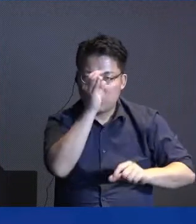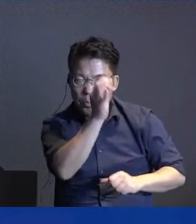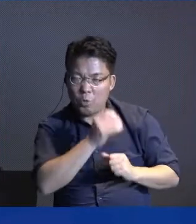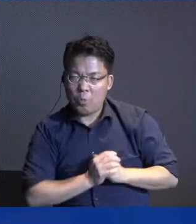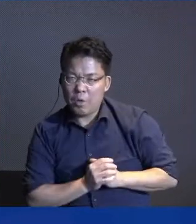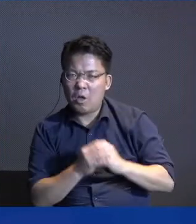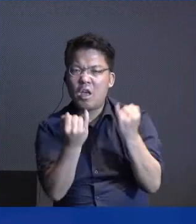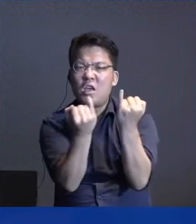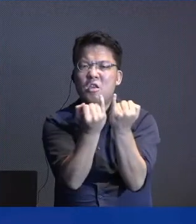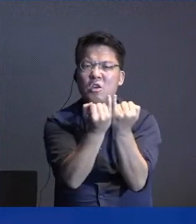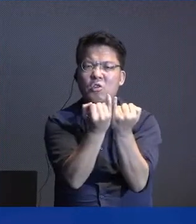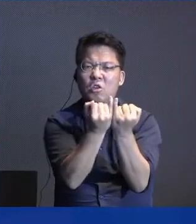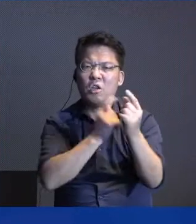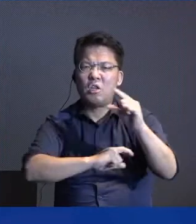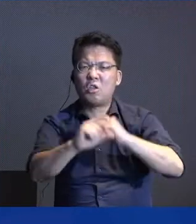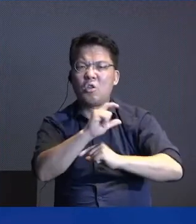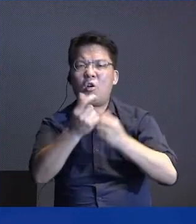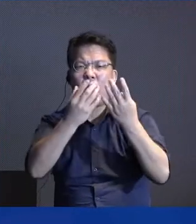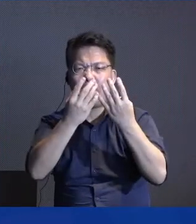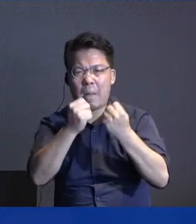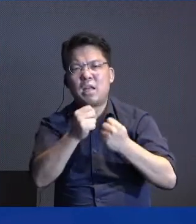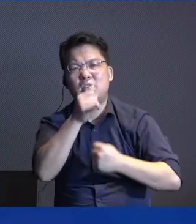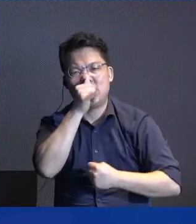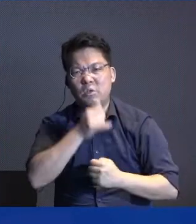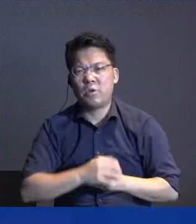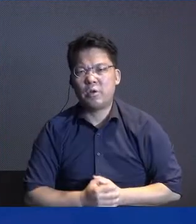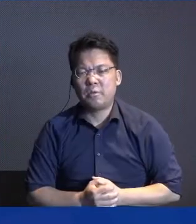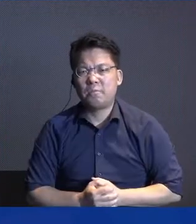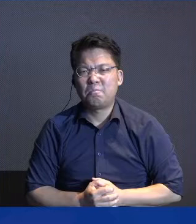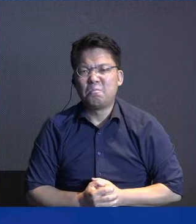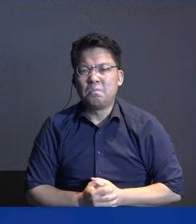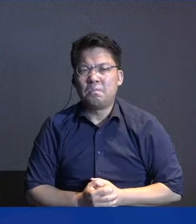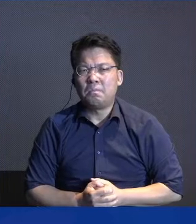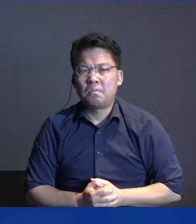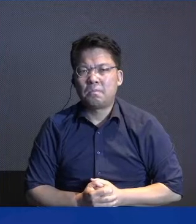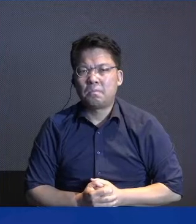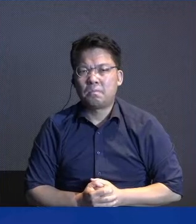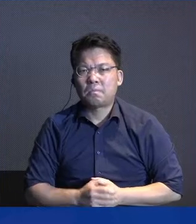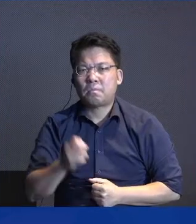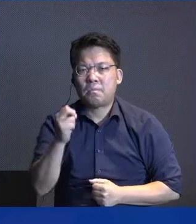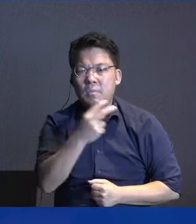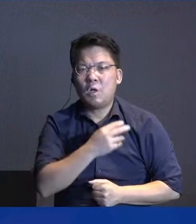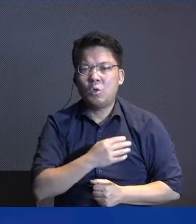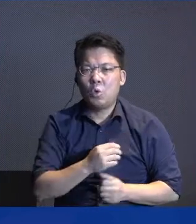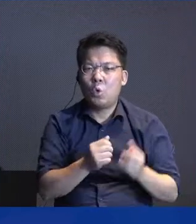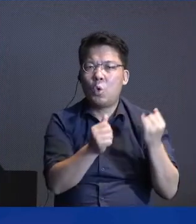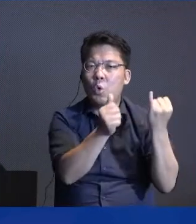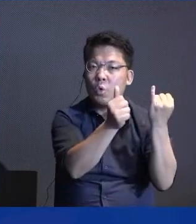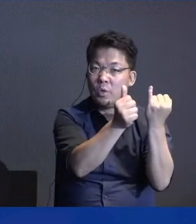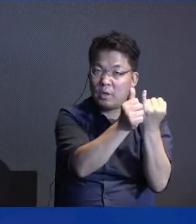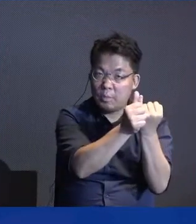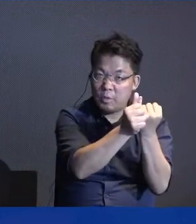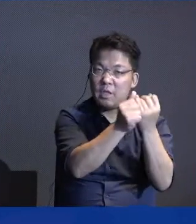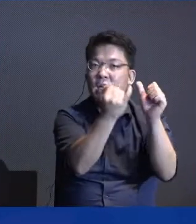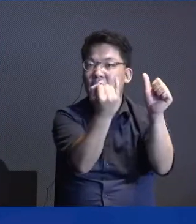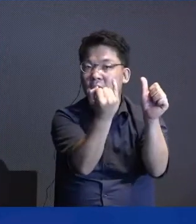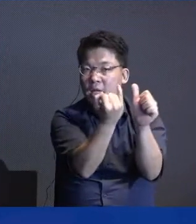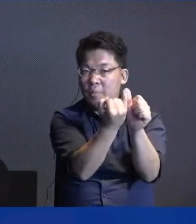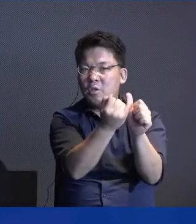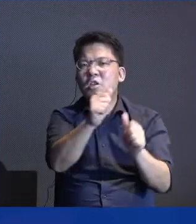without a spouse than those with a spouse, and among those who are unemployed than among those who are